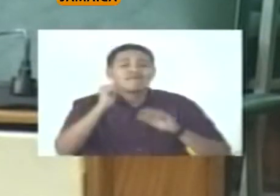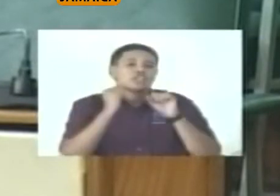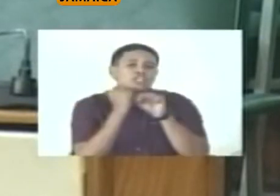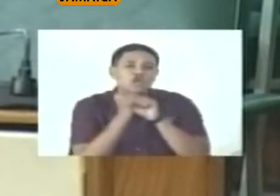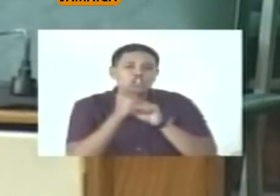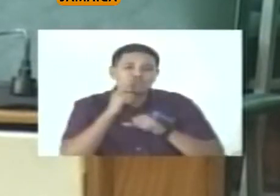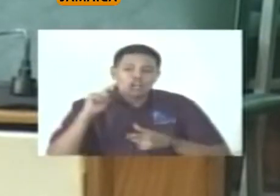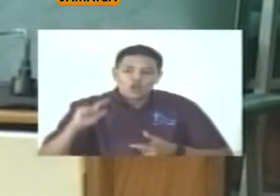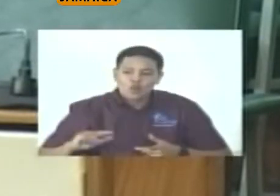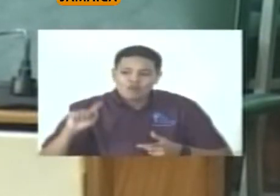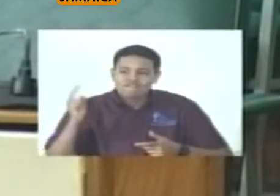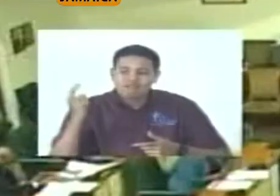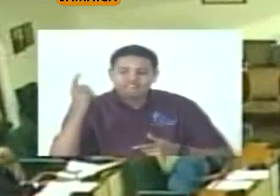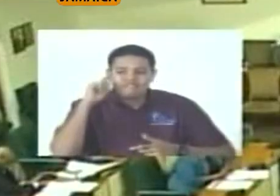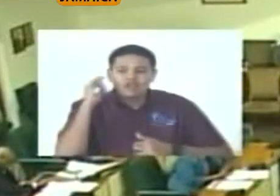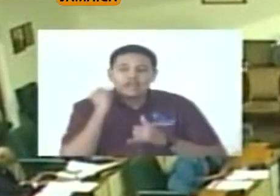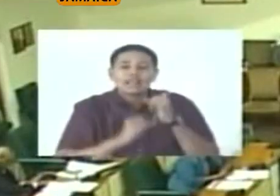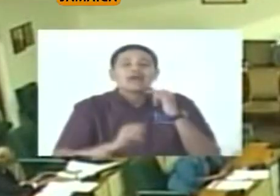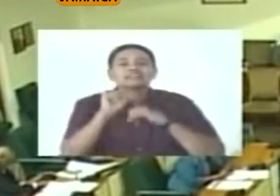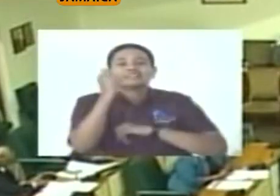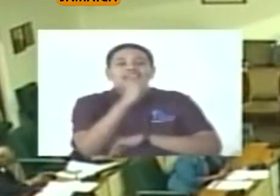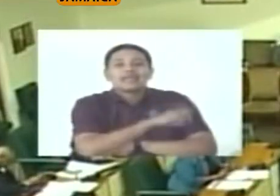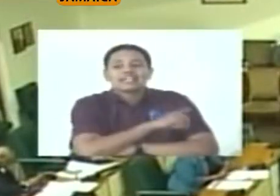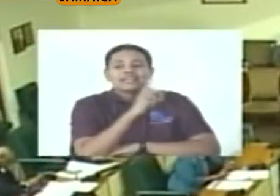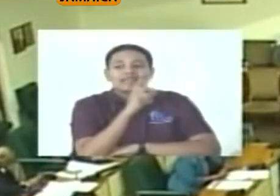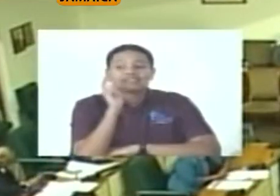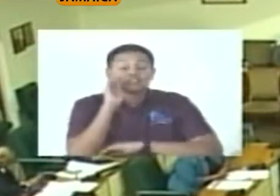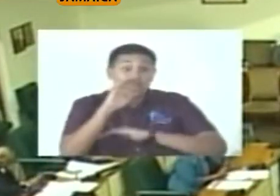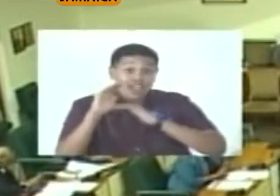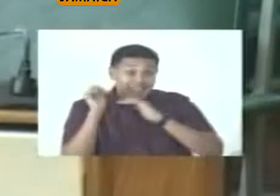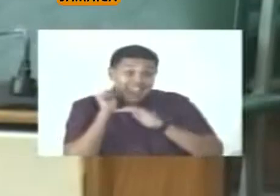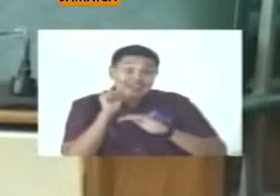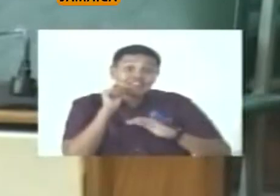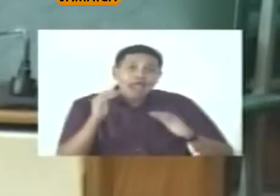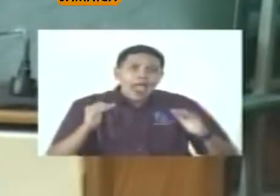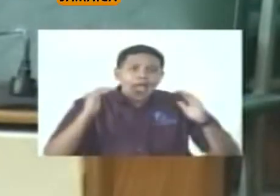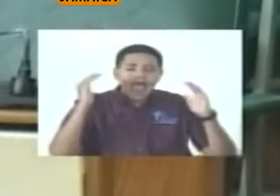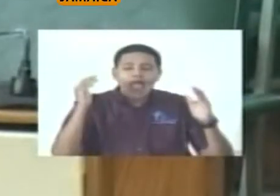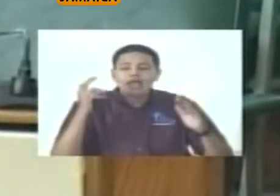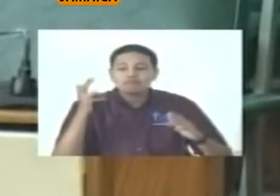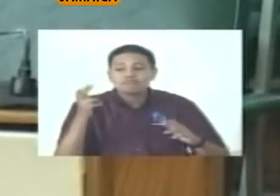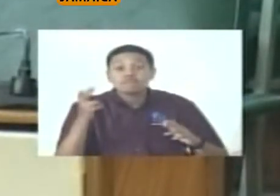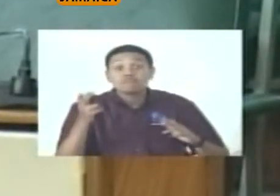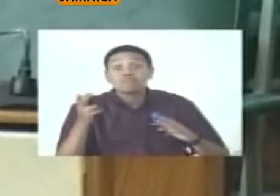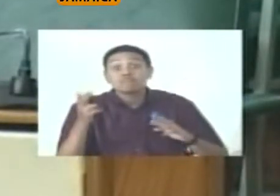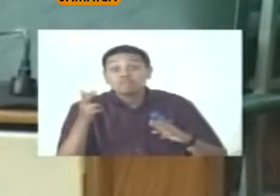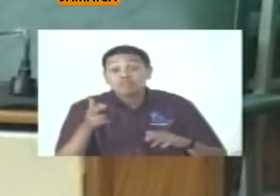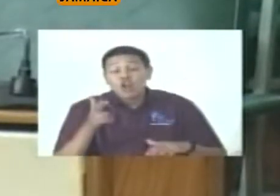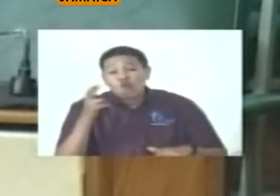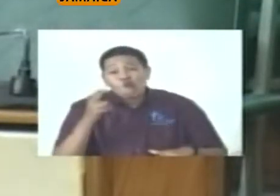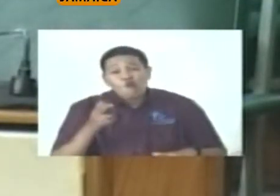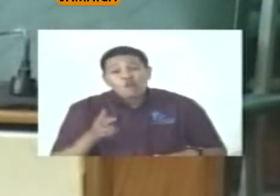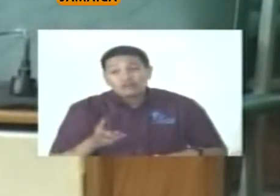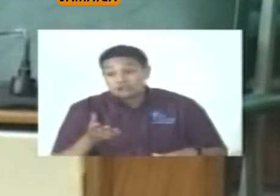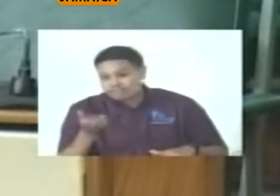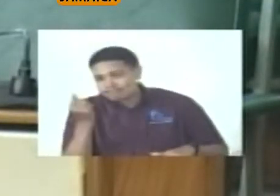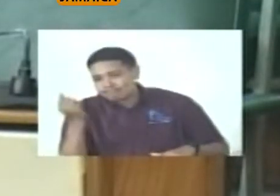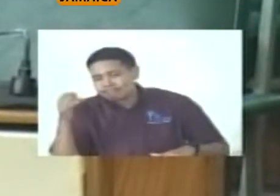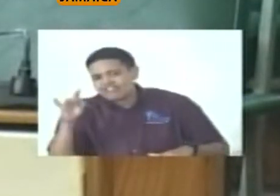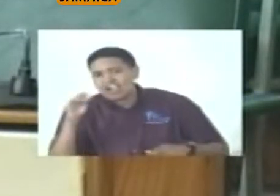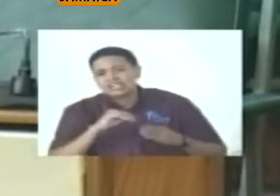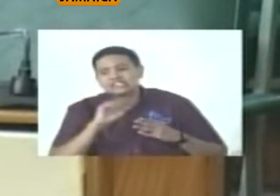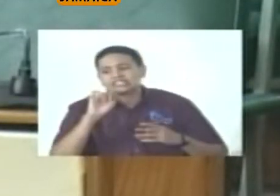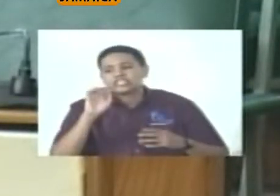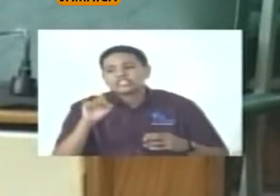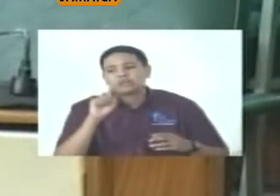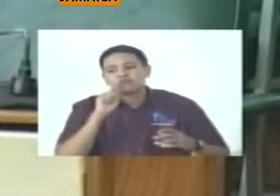President. For the last 10 days, every single day, a high-powered rifle has been recovered from St. James. So it shows the success of